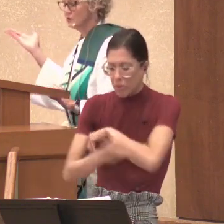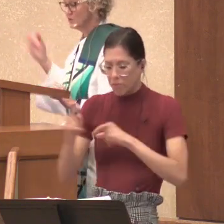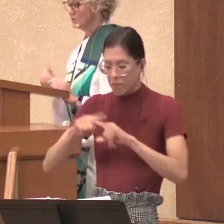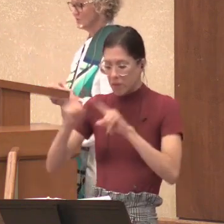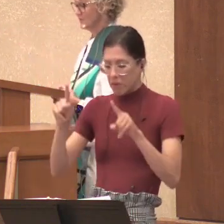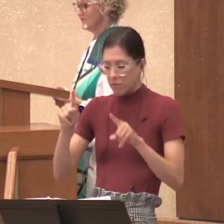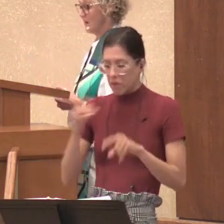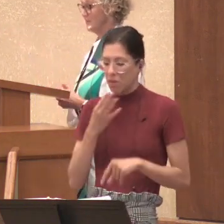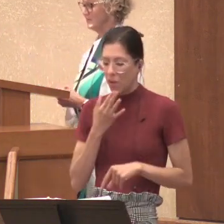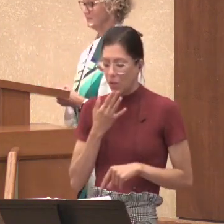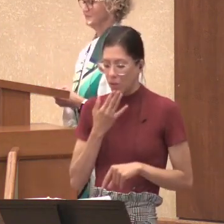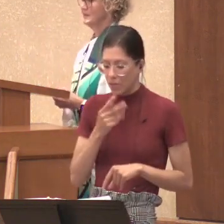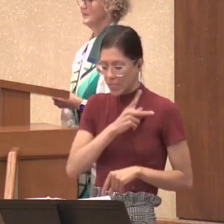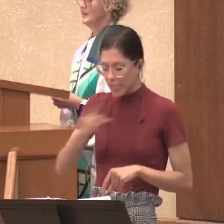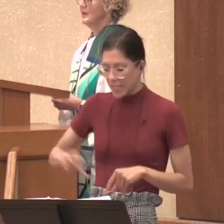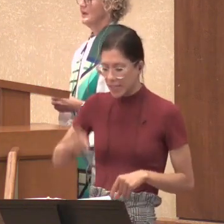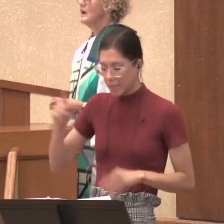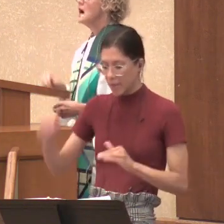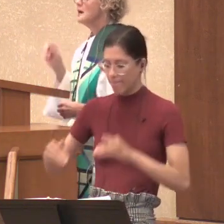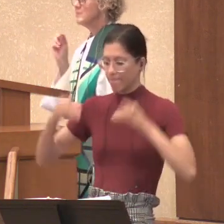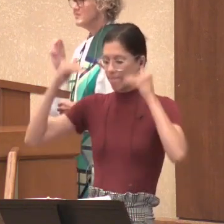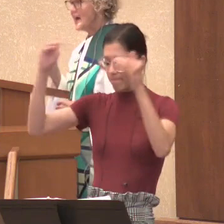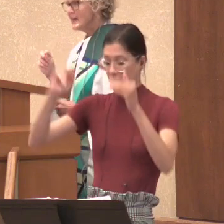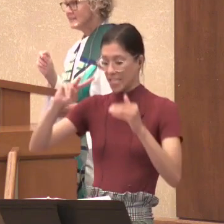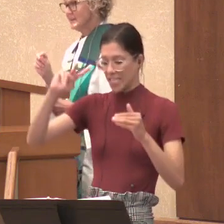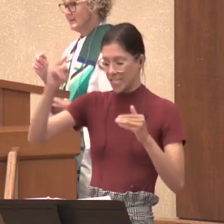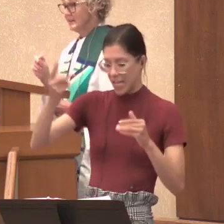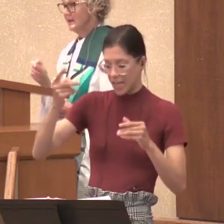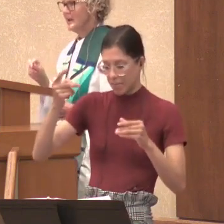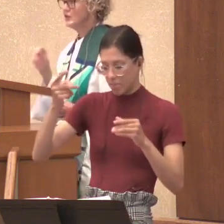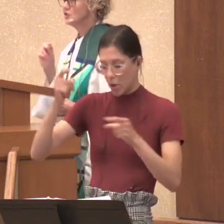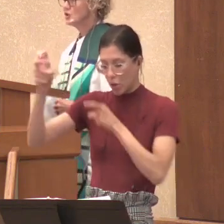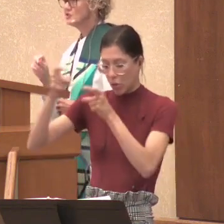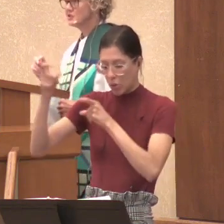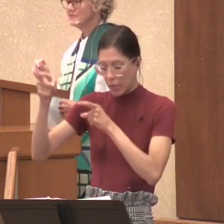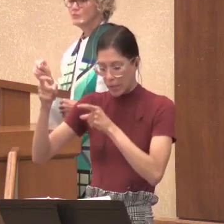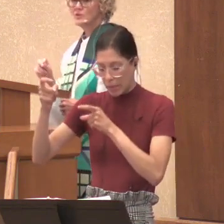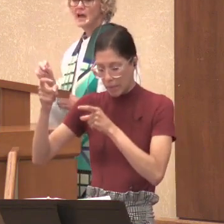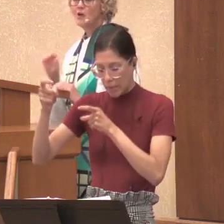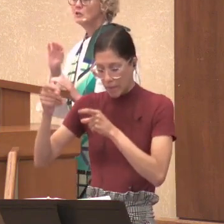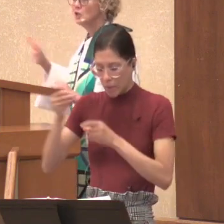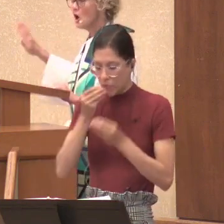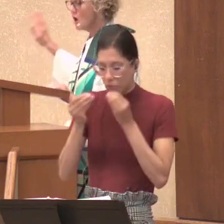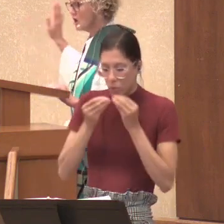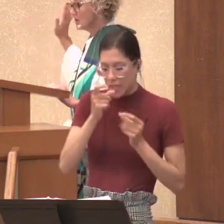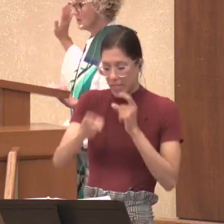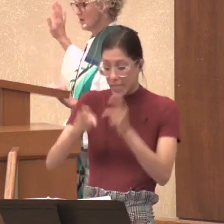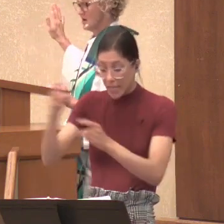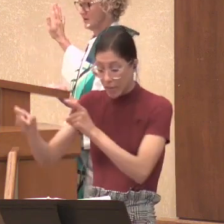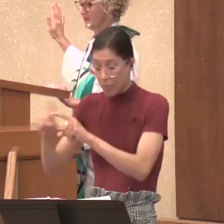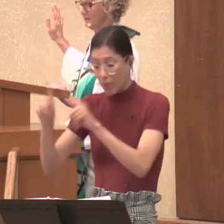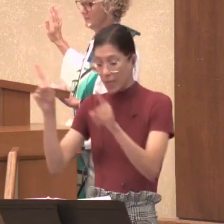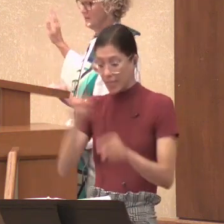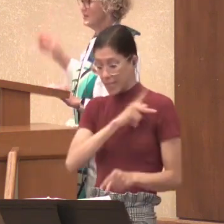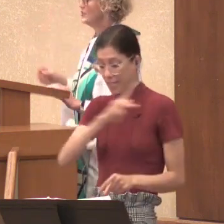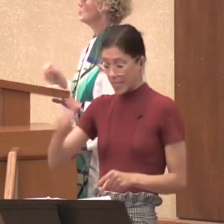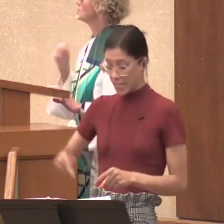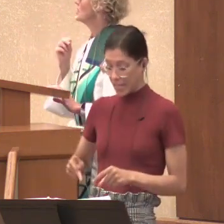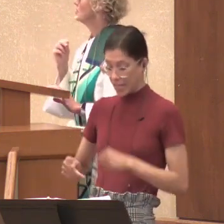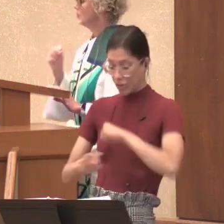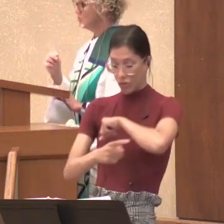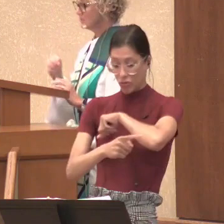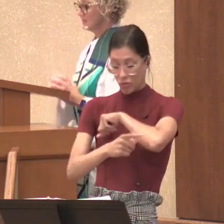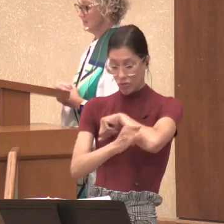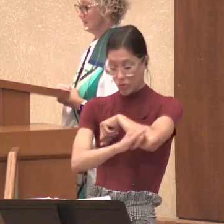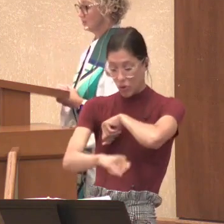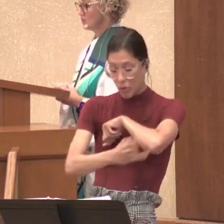the food during the famine. But that king and Joseph were now long gone. There was